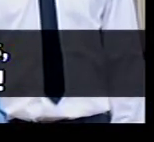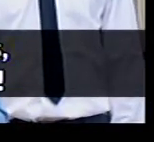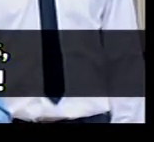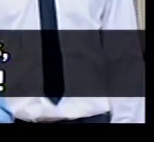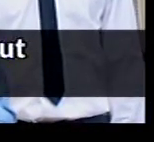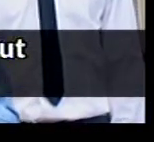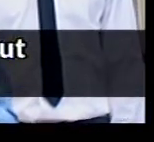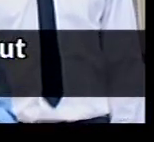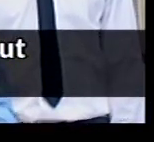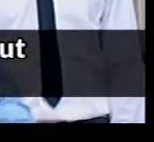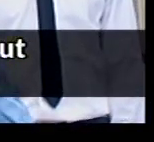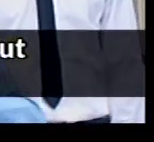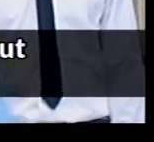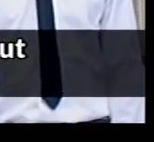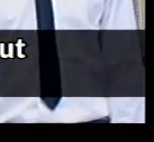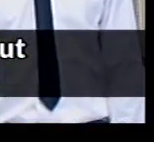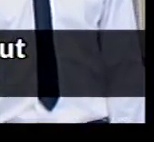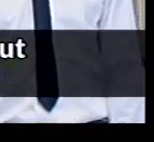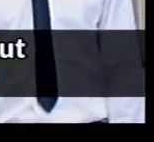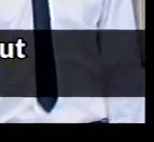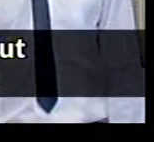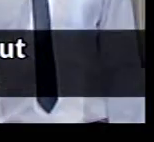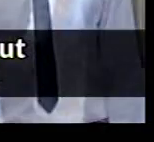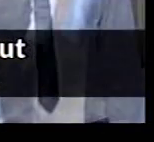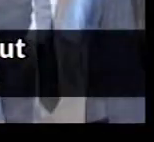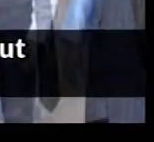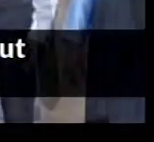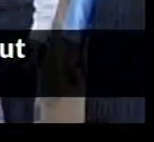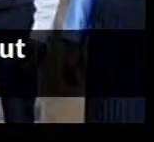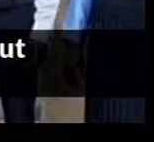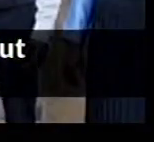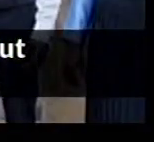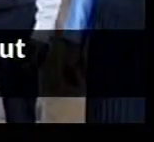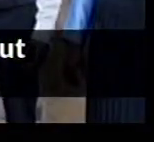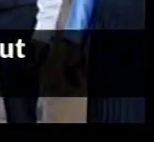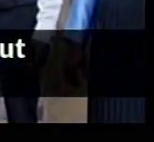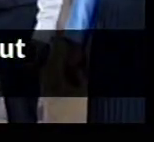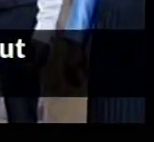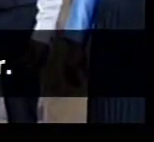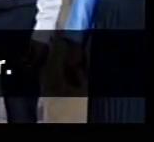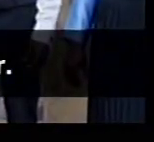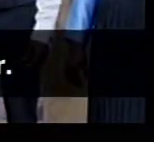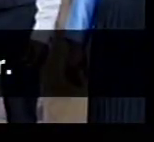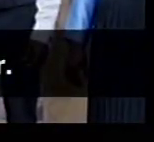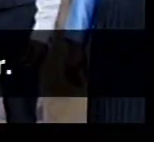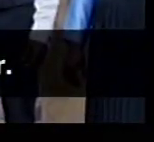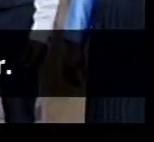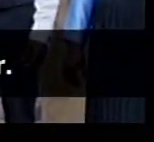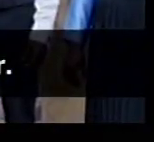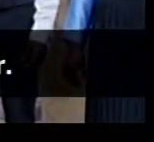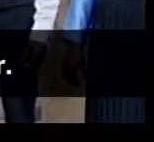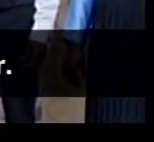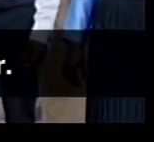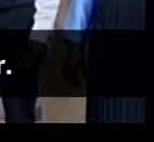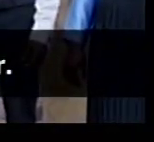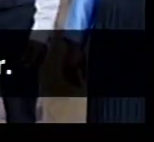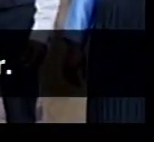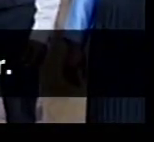hour. I'm so glad that I found out He would bring me out through His